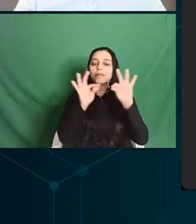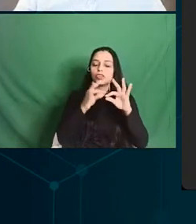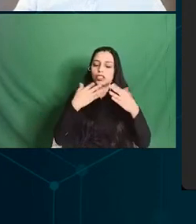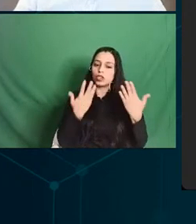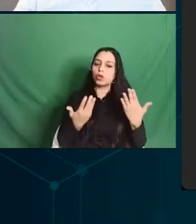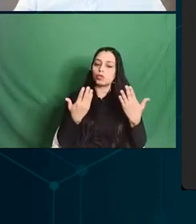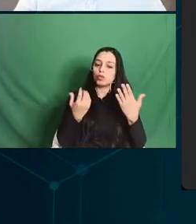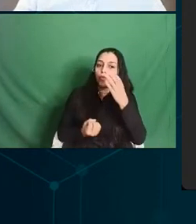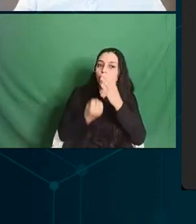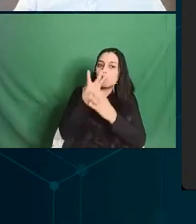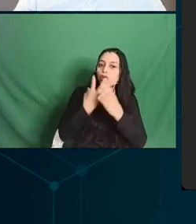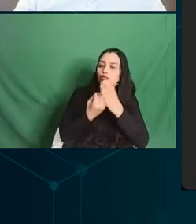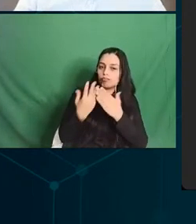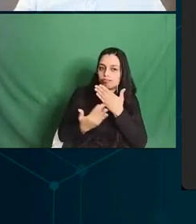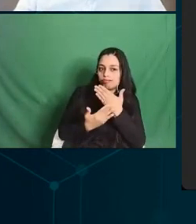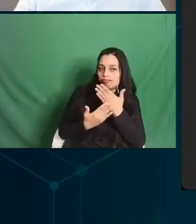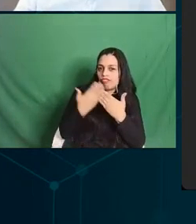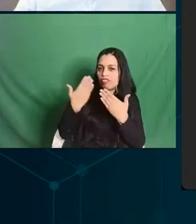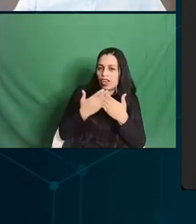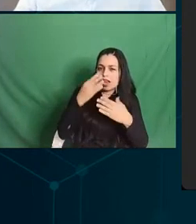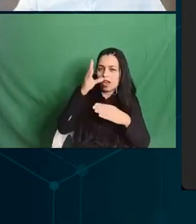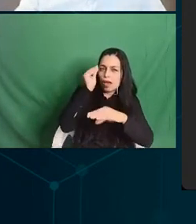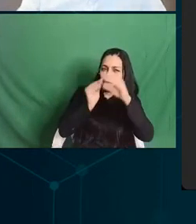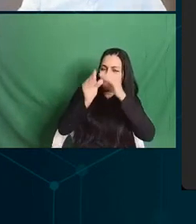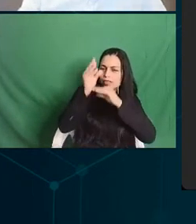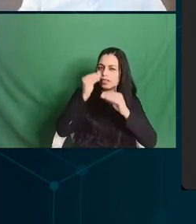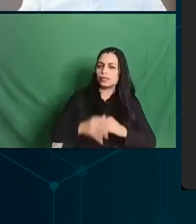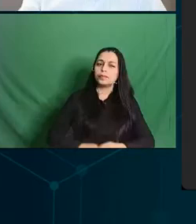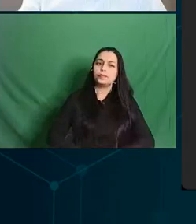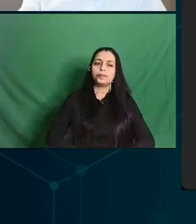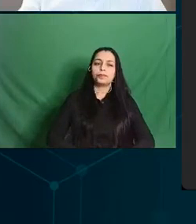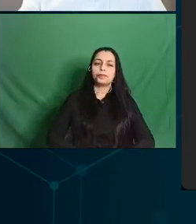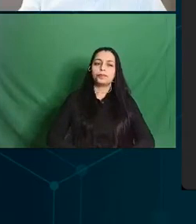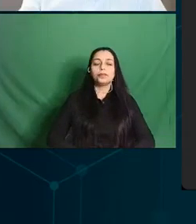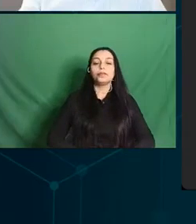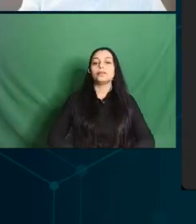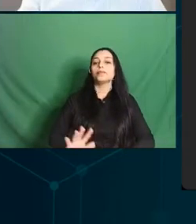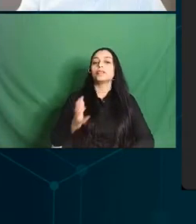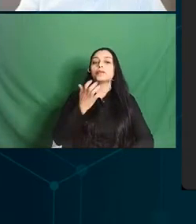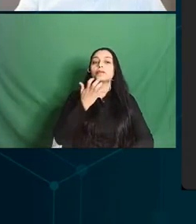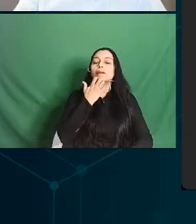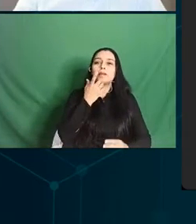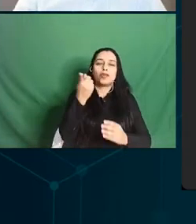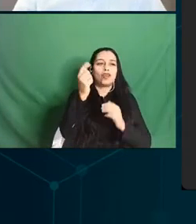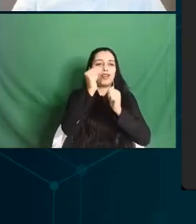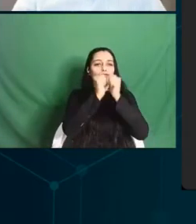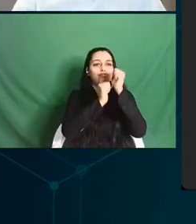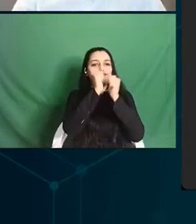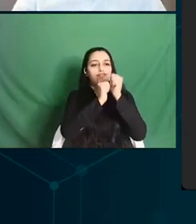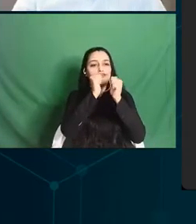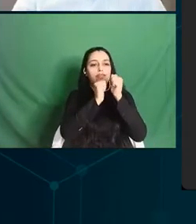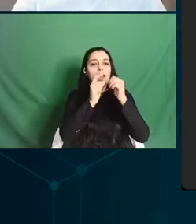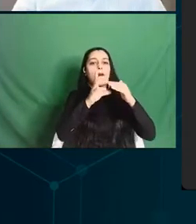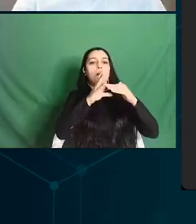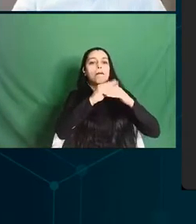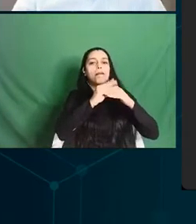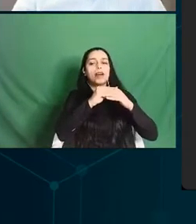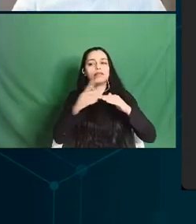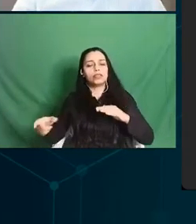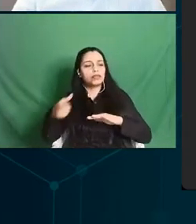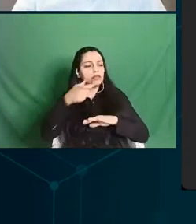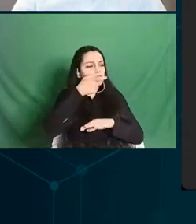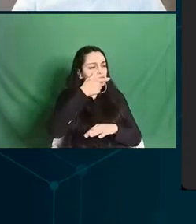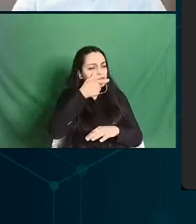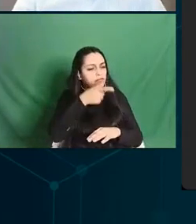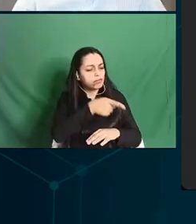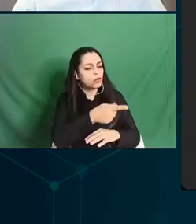in they monitored the bread maker so that they could tell when components were about to fail. So that's one thing that you